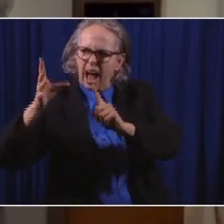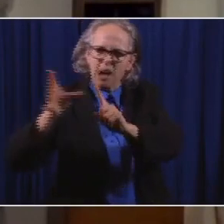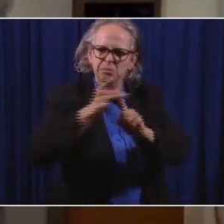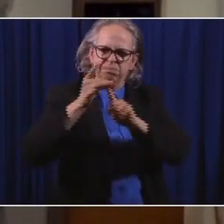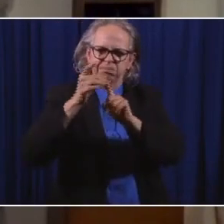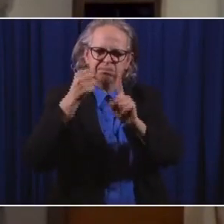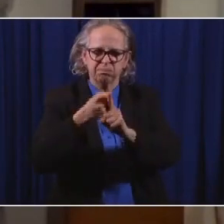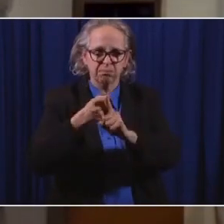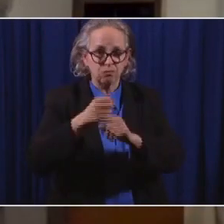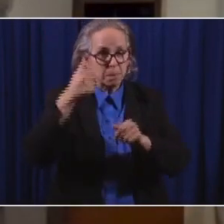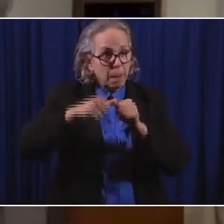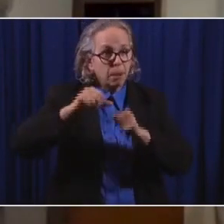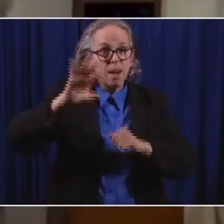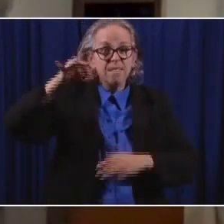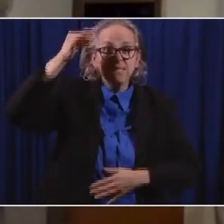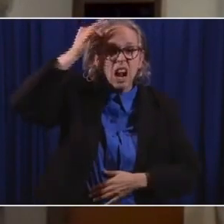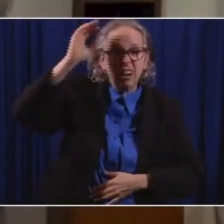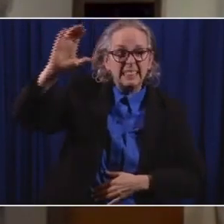the federal government